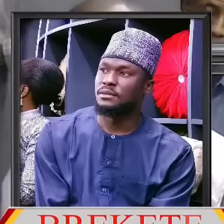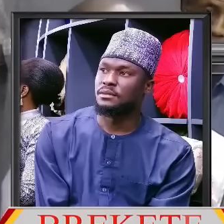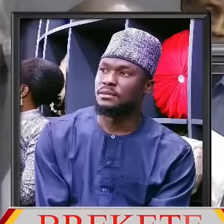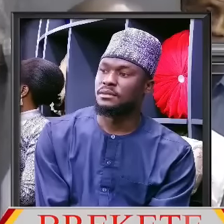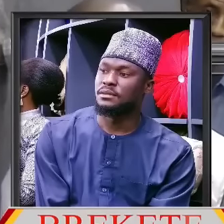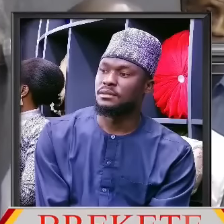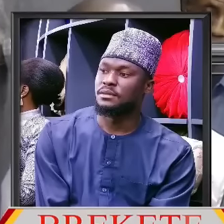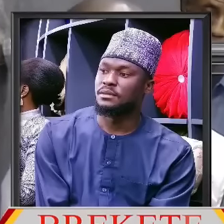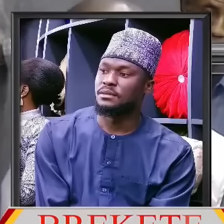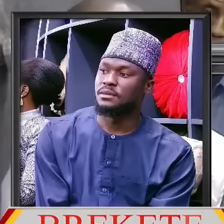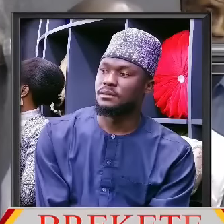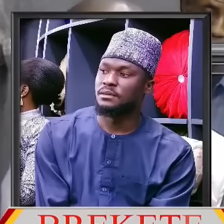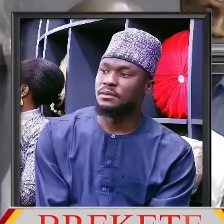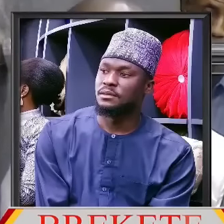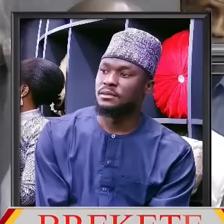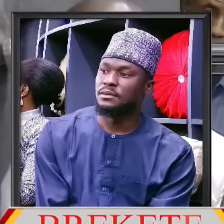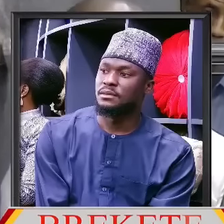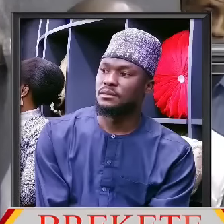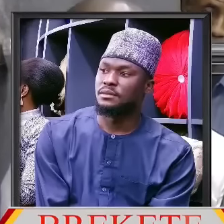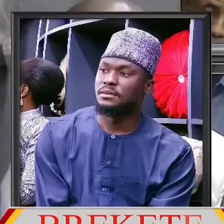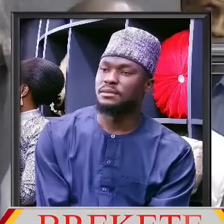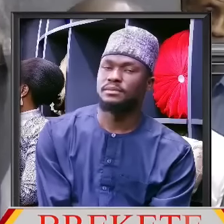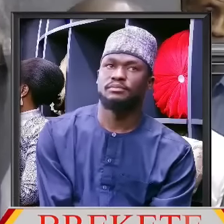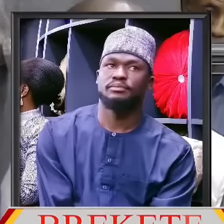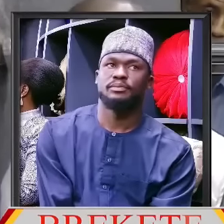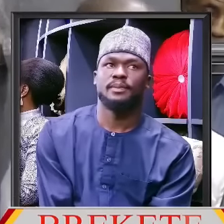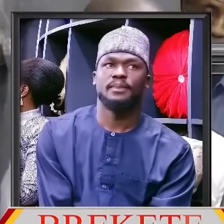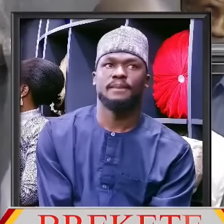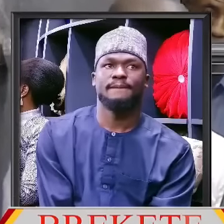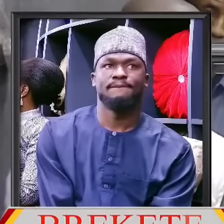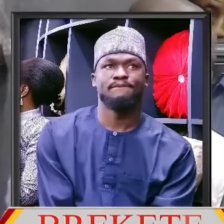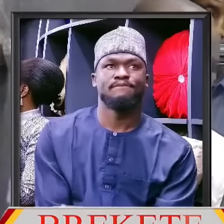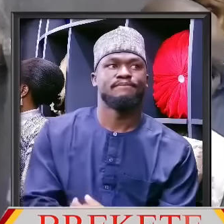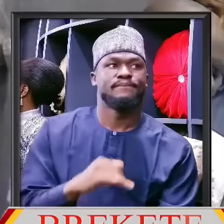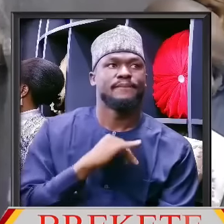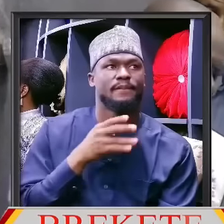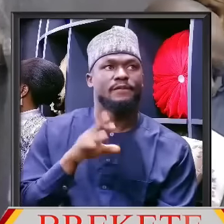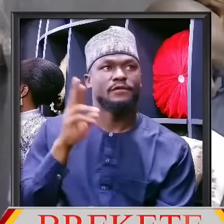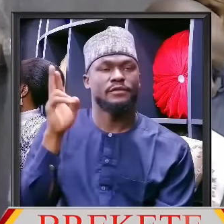Or maybe I repeat them. Make I repeat what thing I asked.